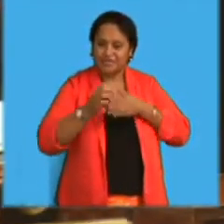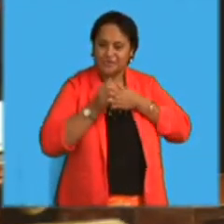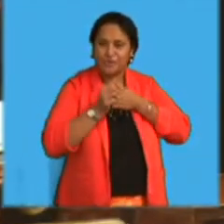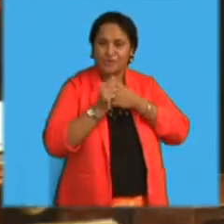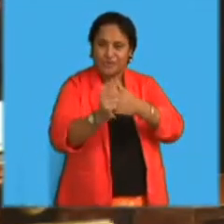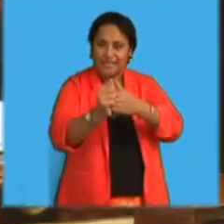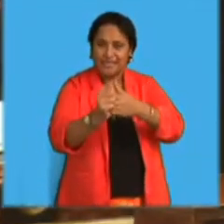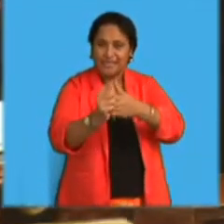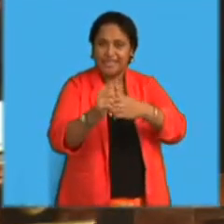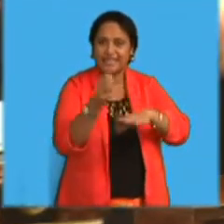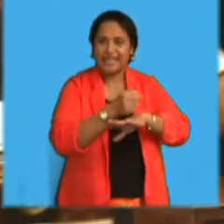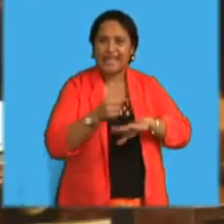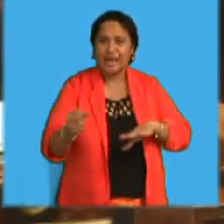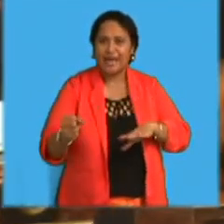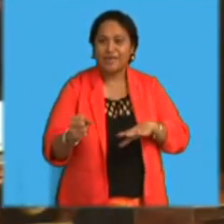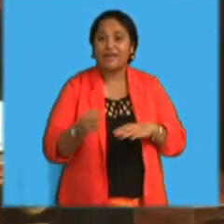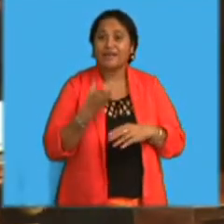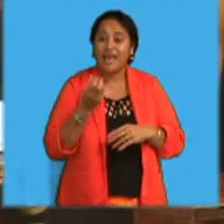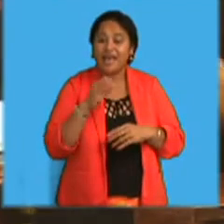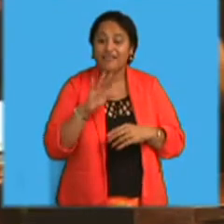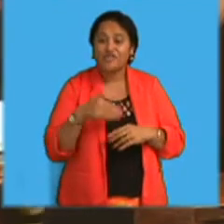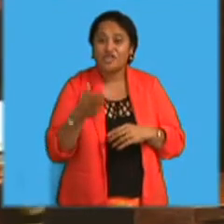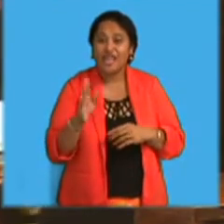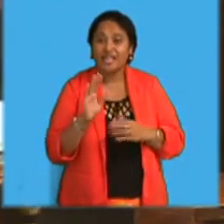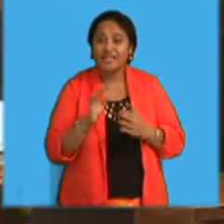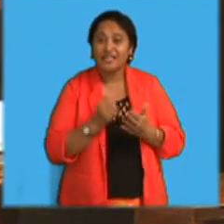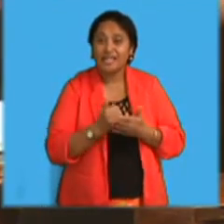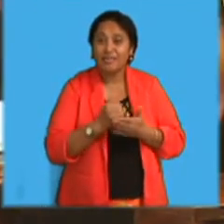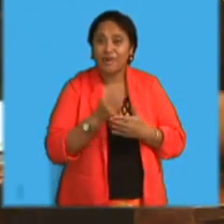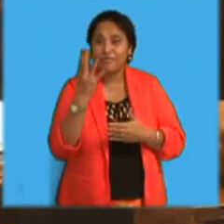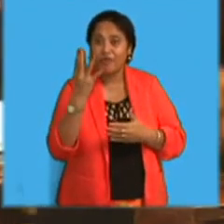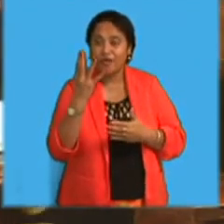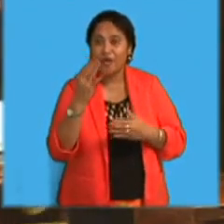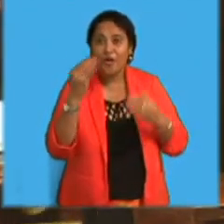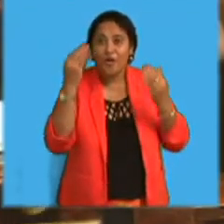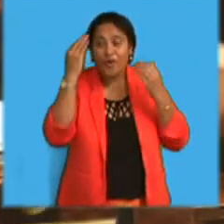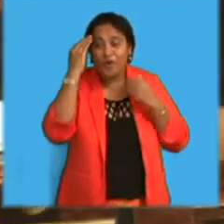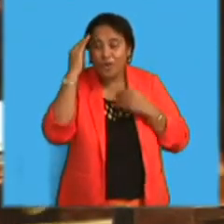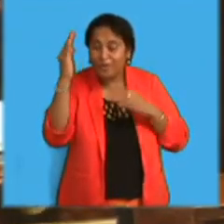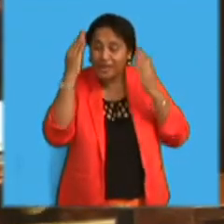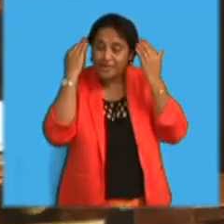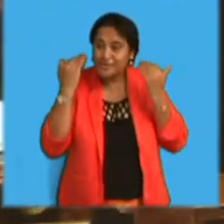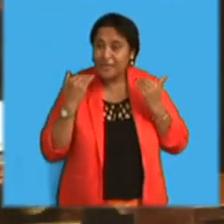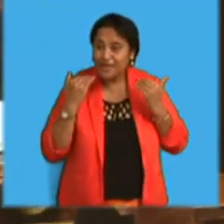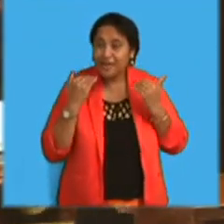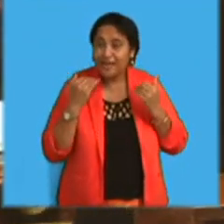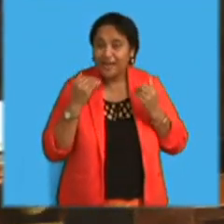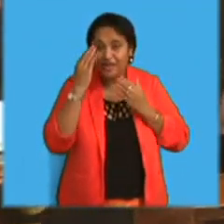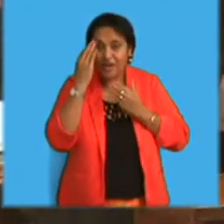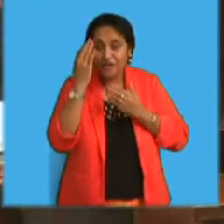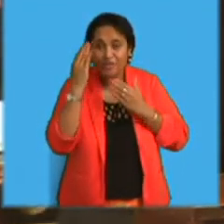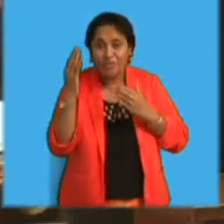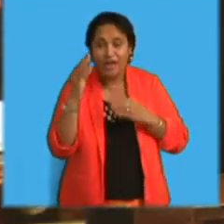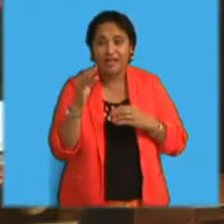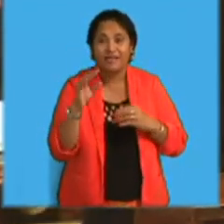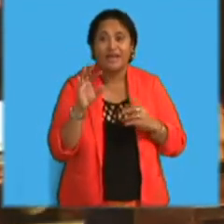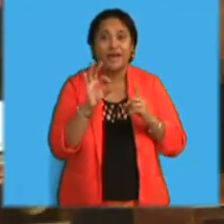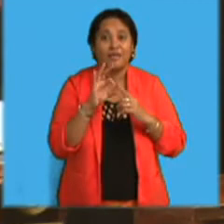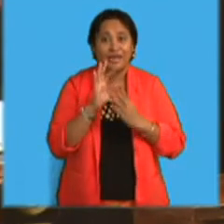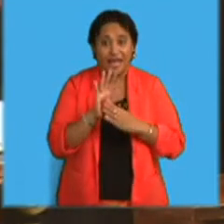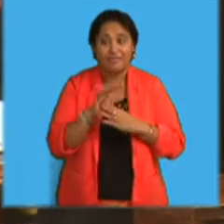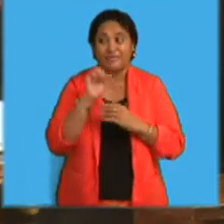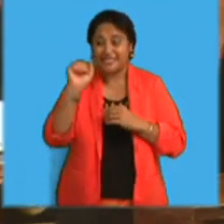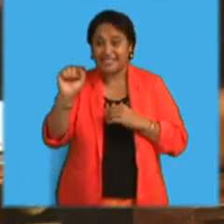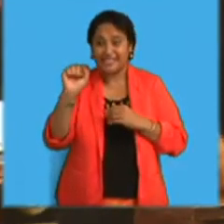Reality check number 4, Madam Speaker. Madam Speaker, the Honourable Prime Minister, in his speech, and I think everybody should hear this,